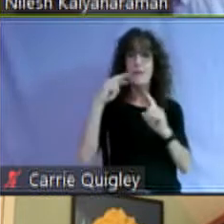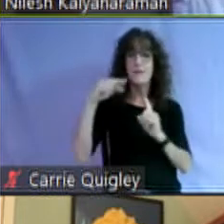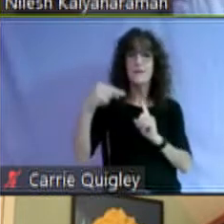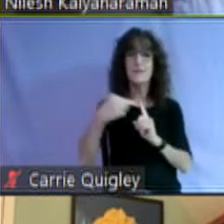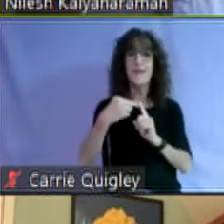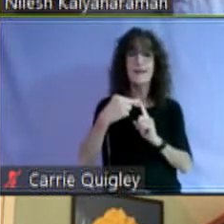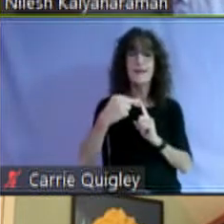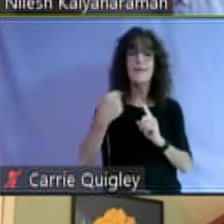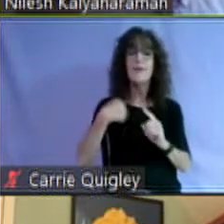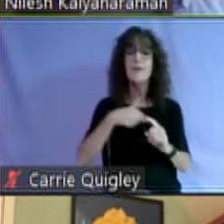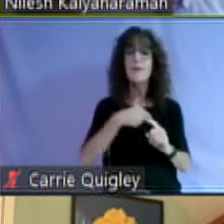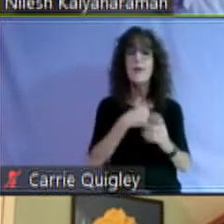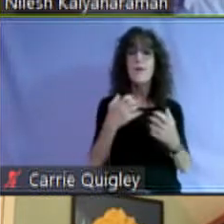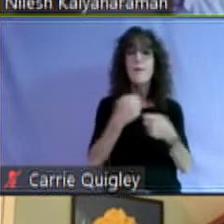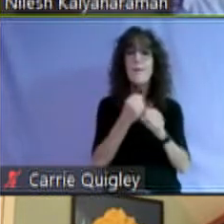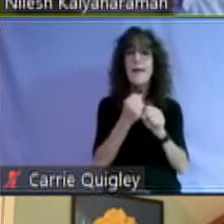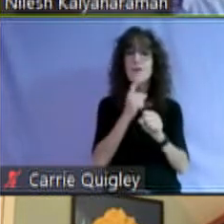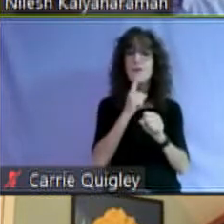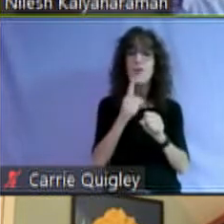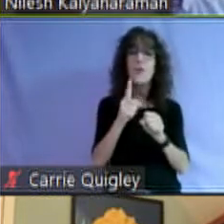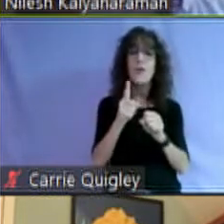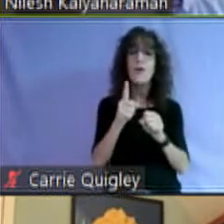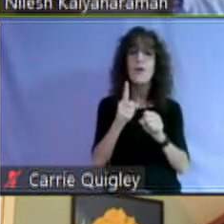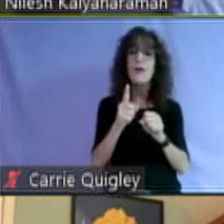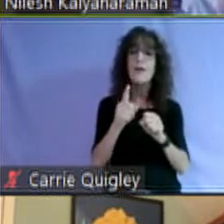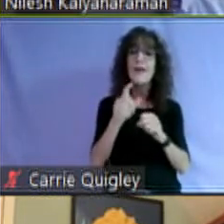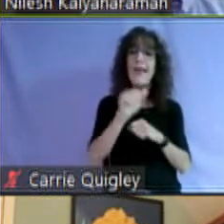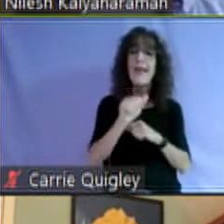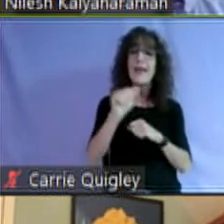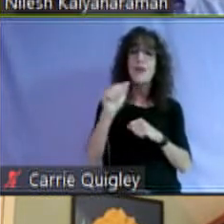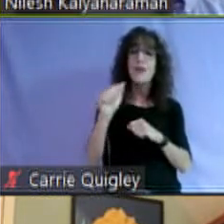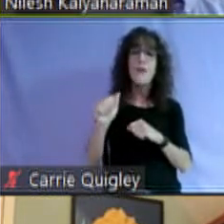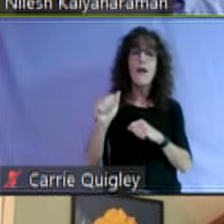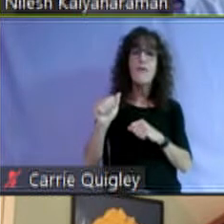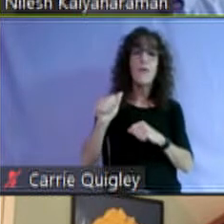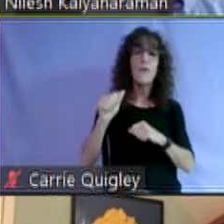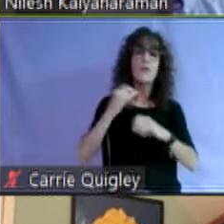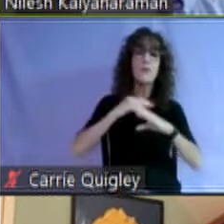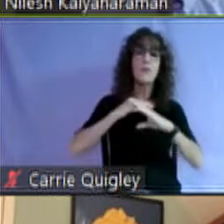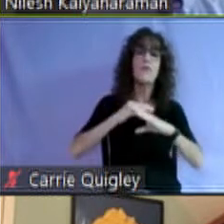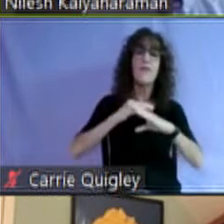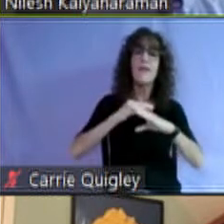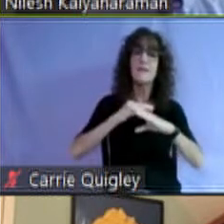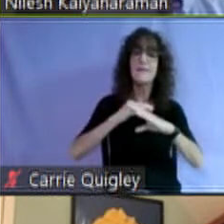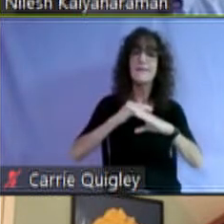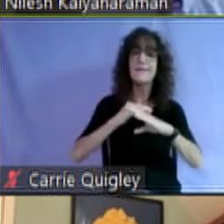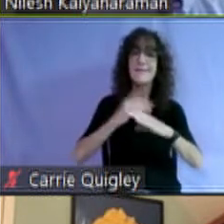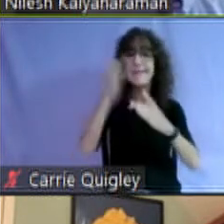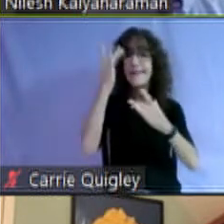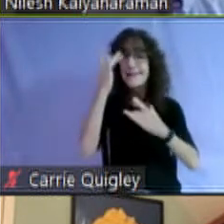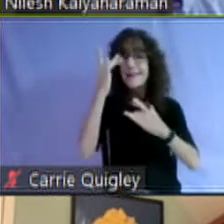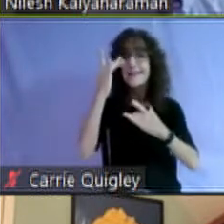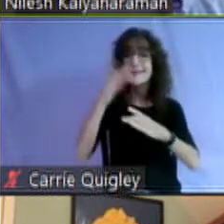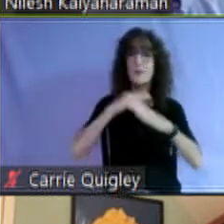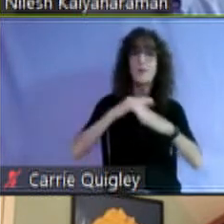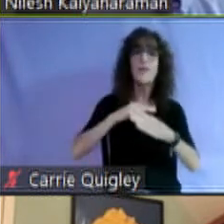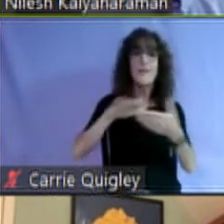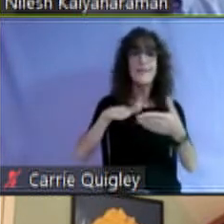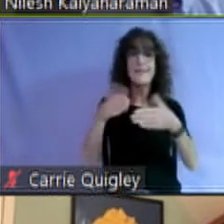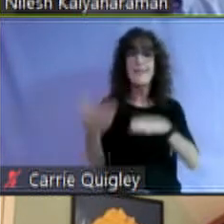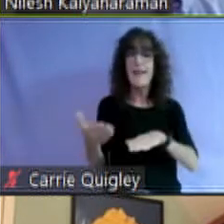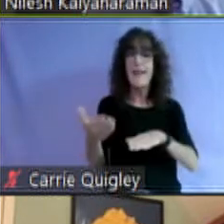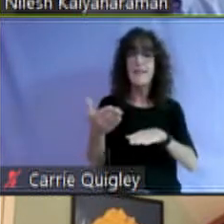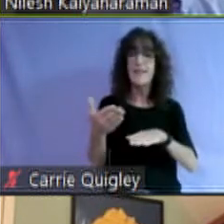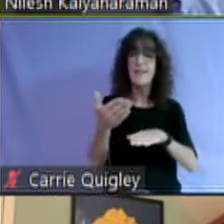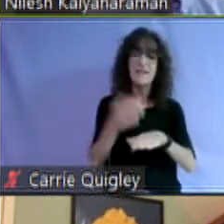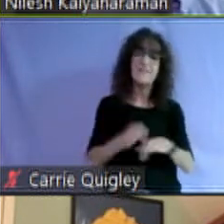we're really looking to make sure we can keep Anne Arundel open by preventing illness and death. And I think that that's still crucial,